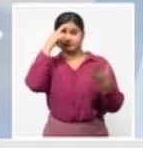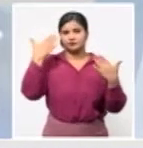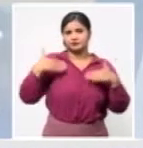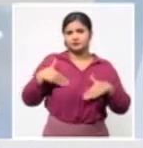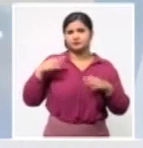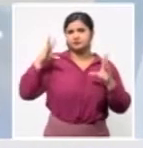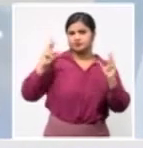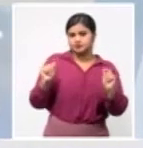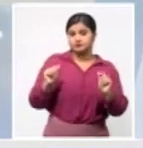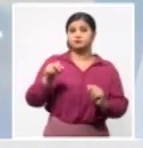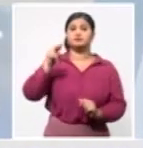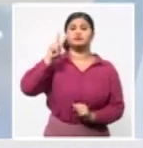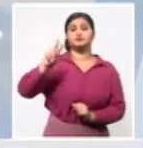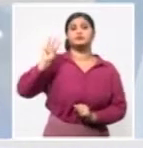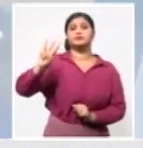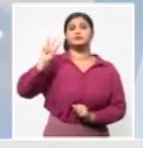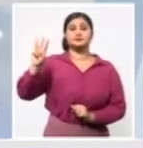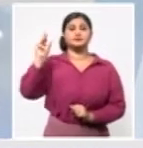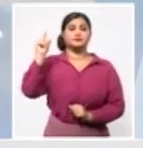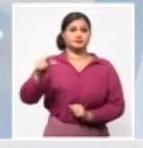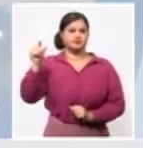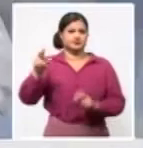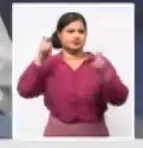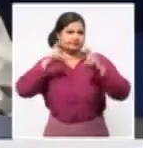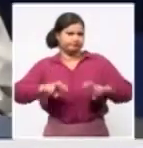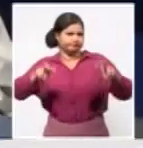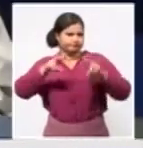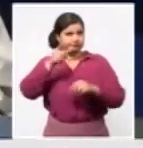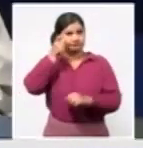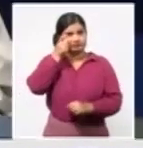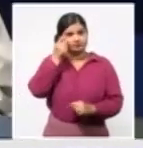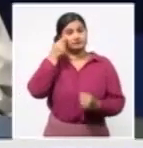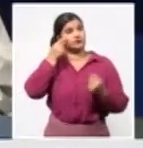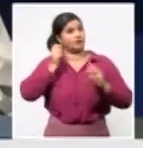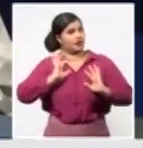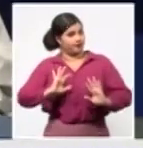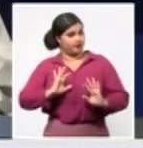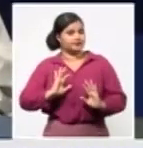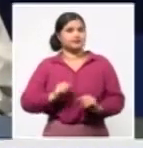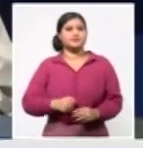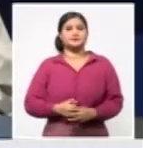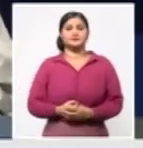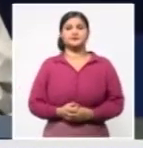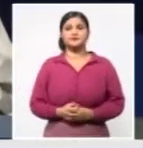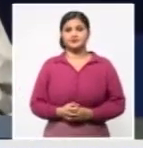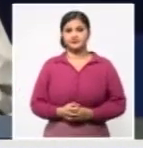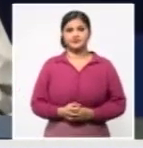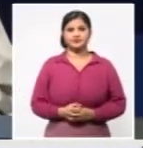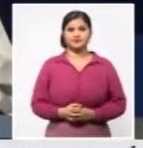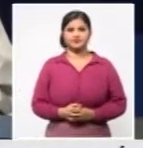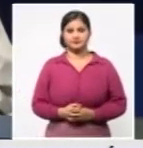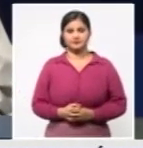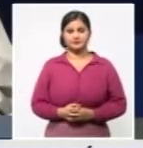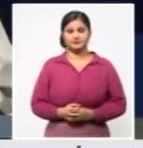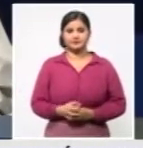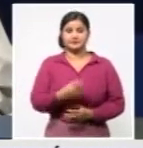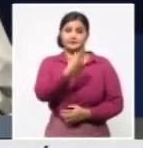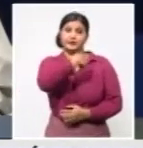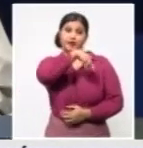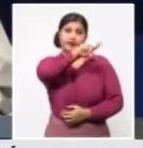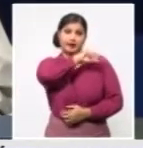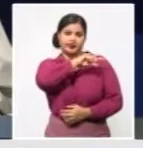2,978 samples were processed in Cuba's various molecular biology laboratories.